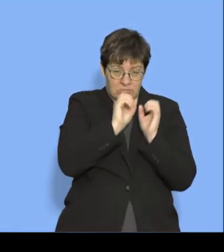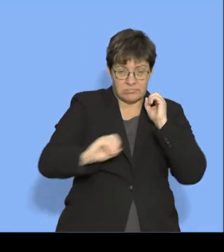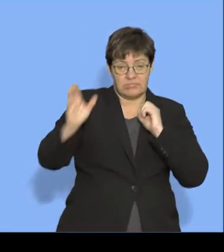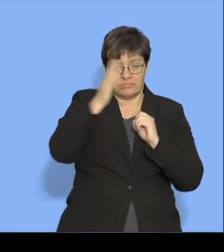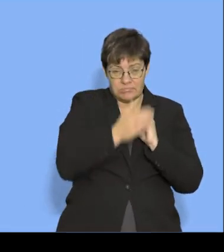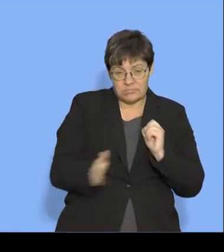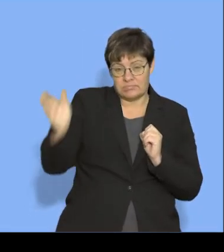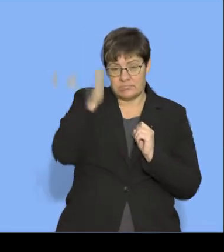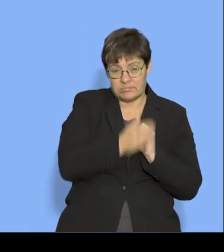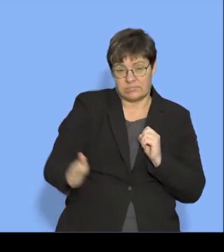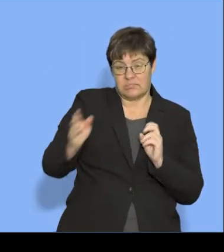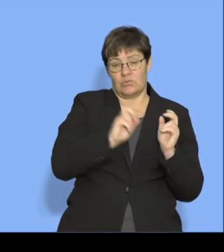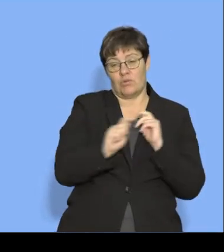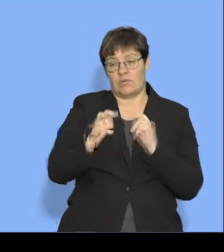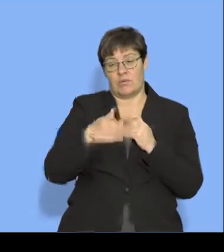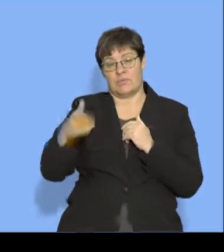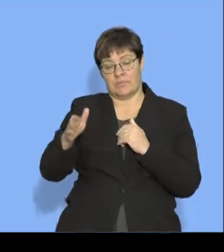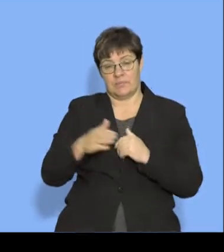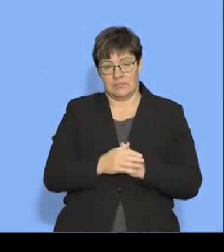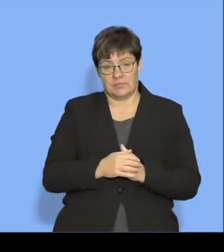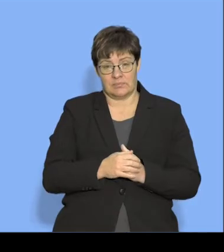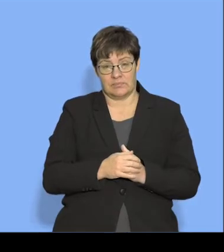transport the nutrients away.